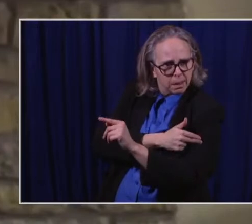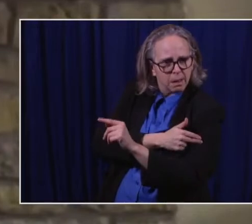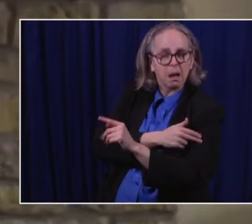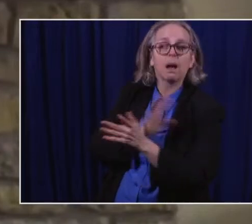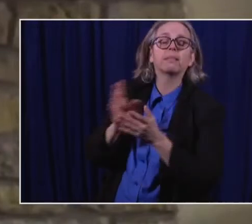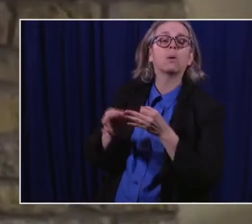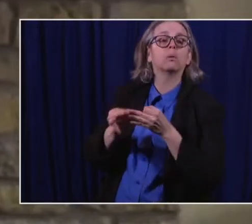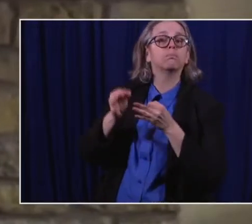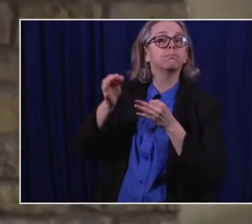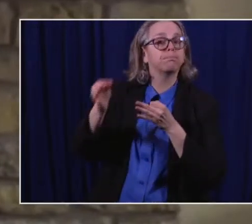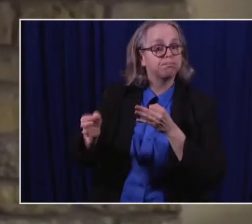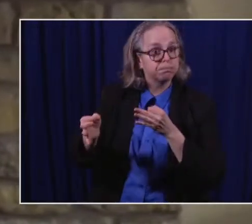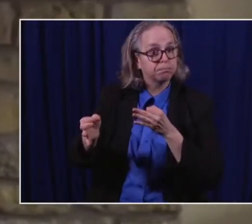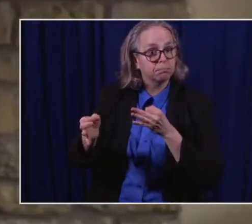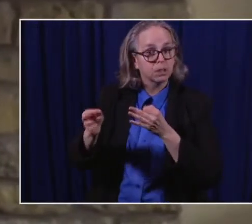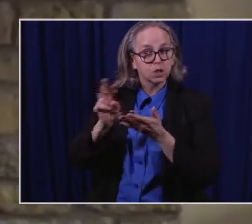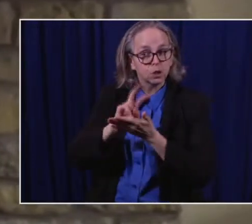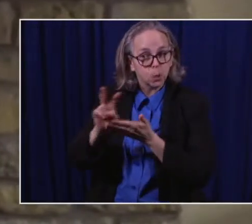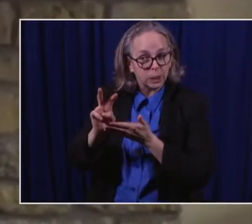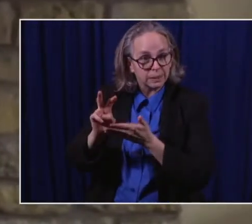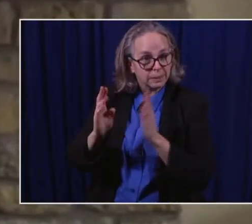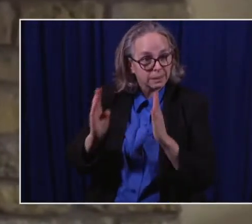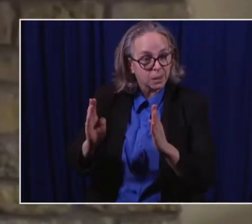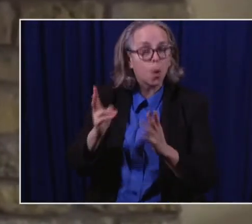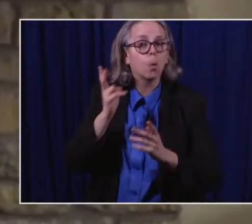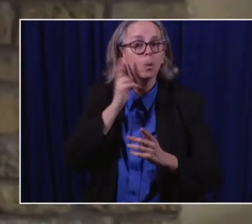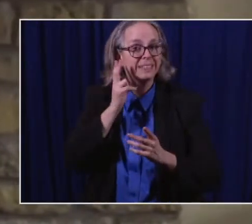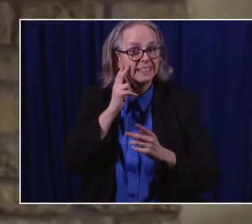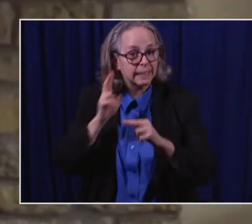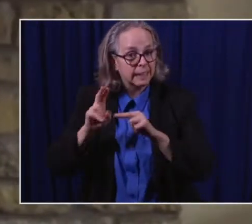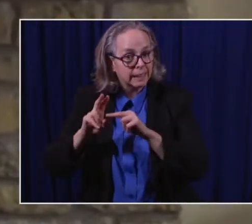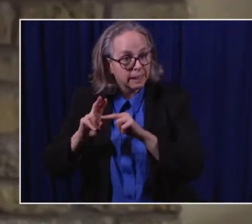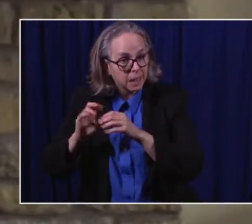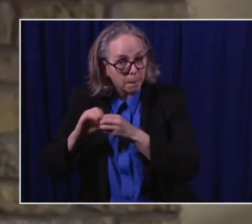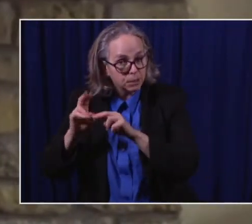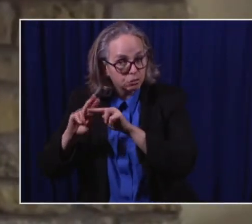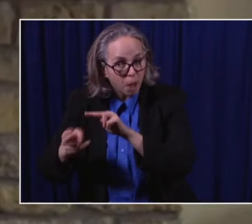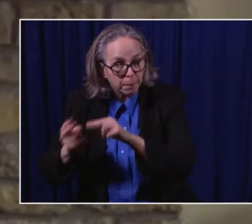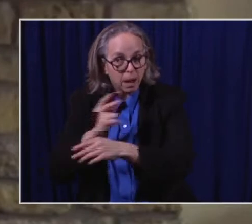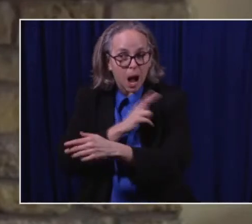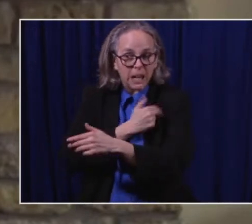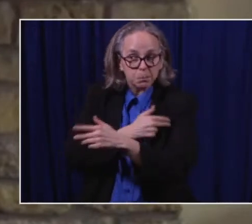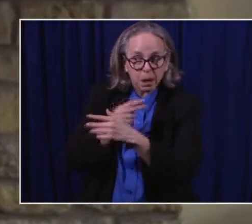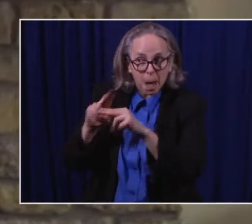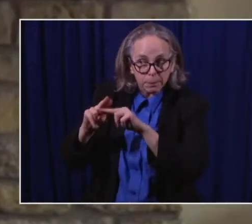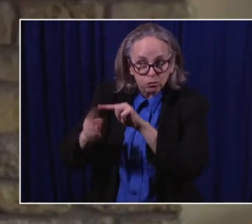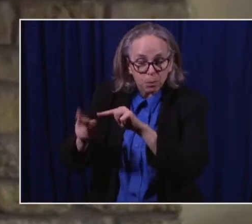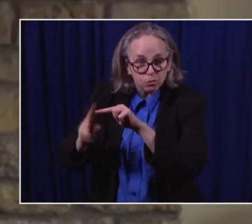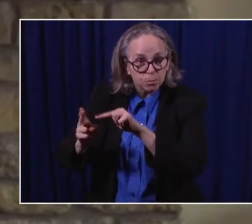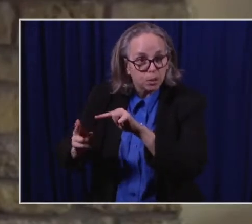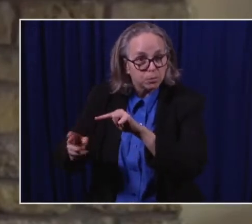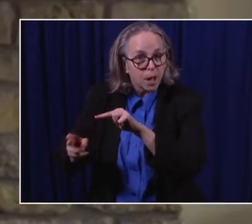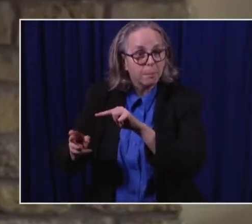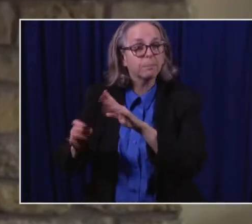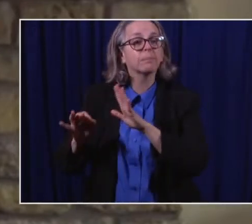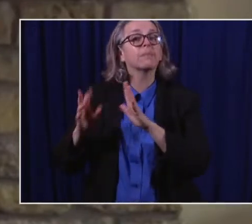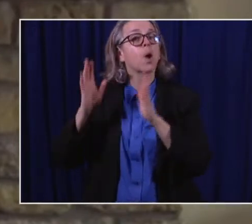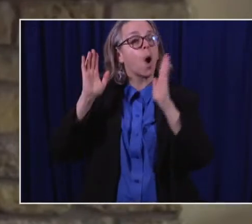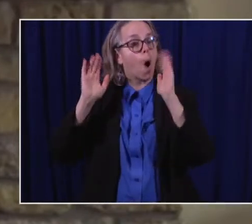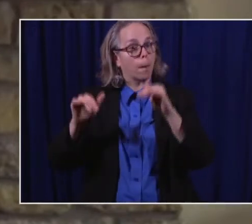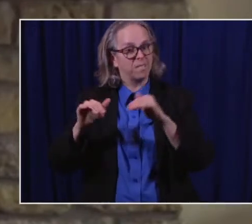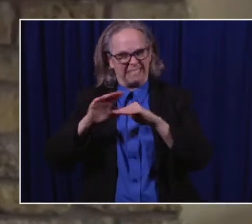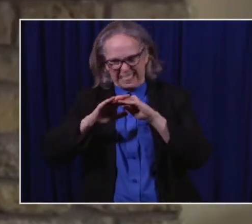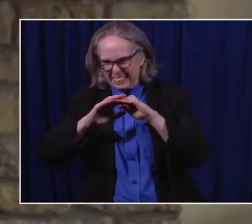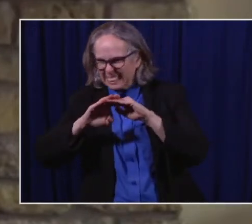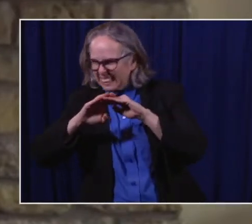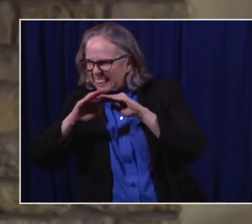this 2 weeks from today, and we'll see exactly where we are. And we hope if it continues, we'll be either to go to a